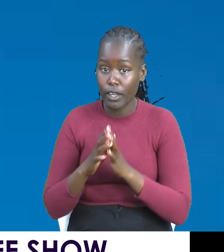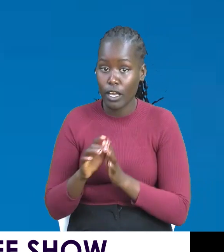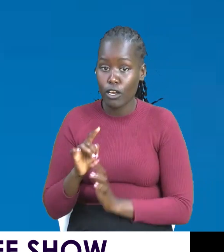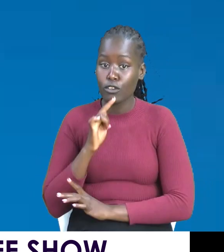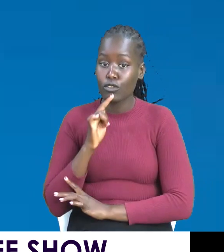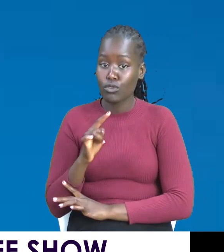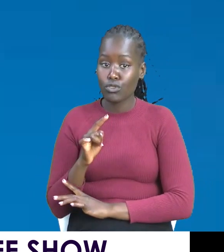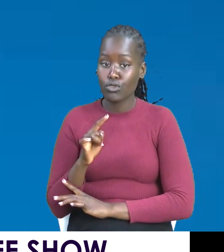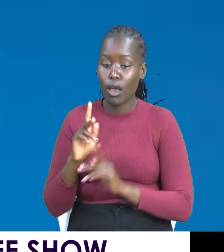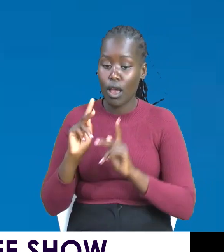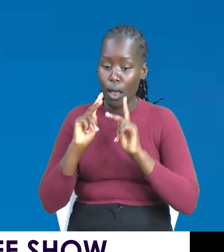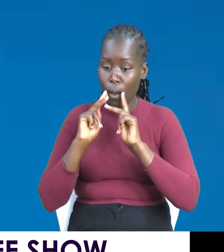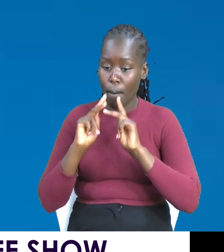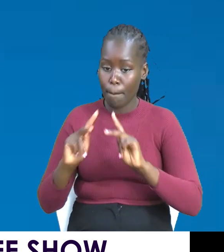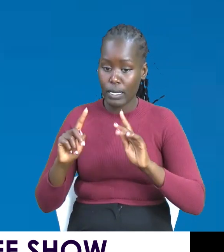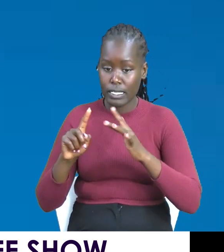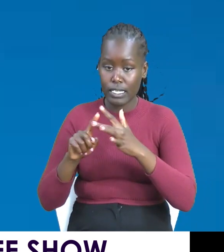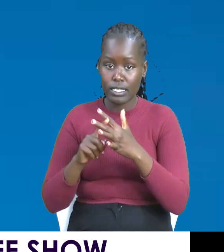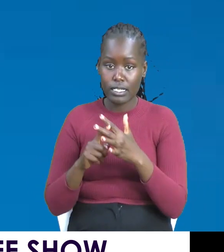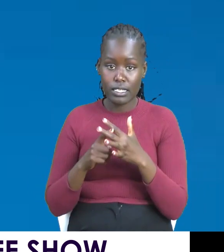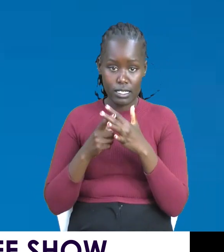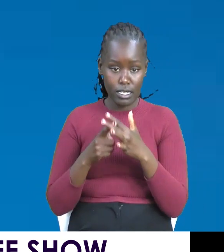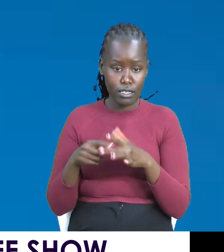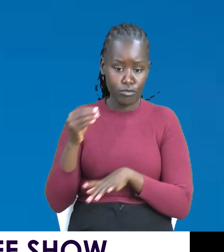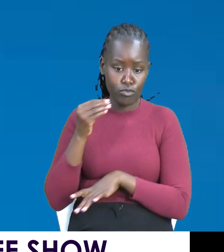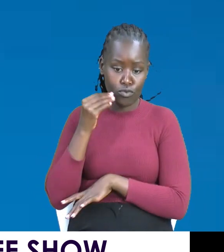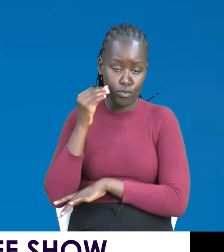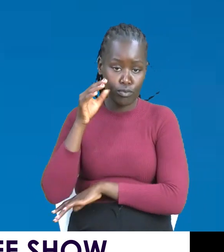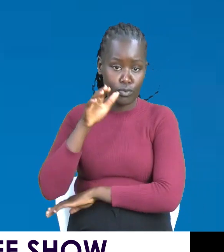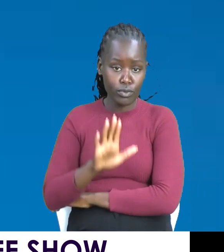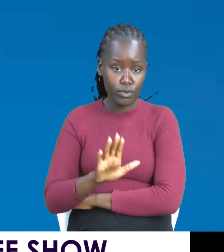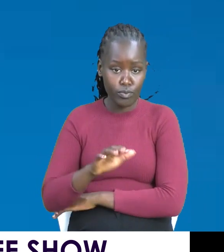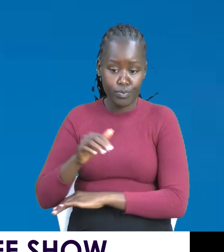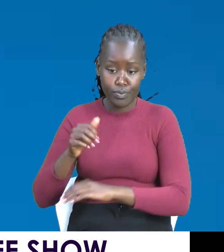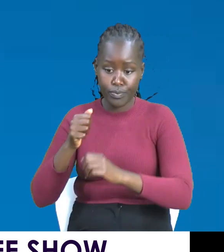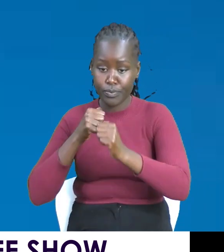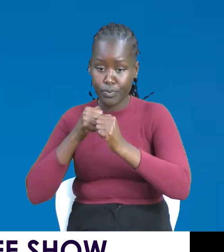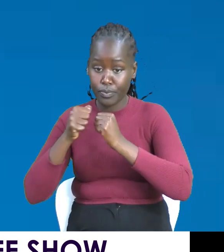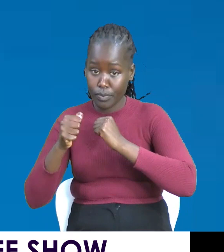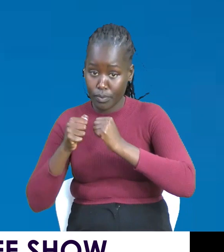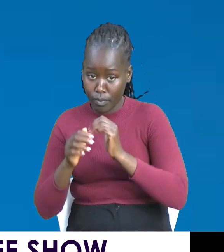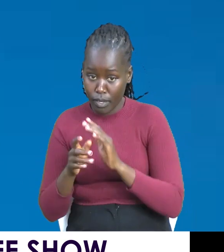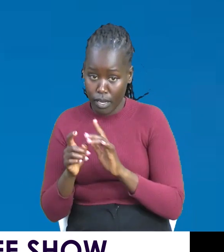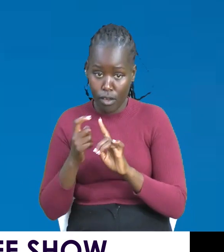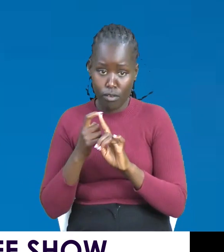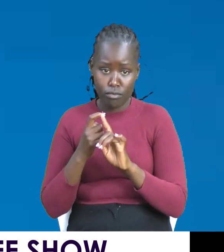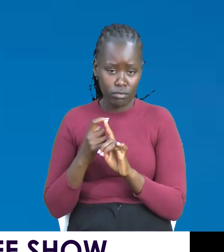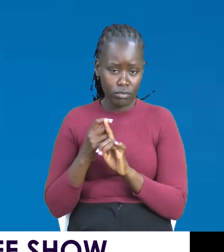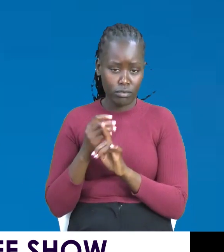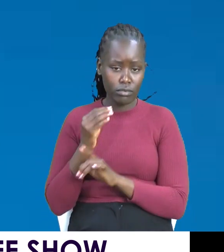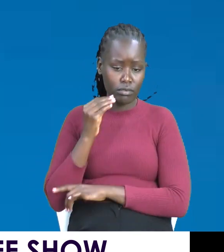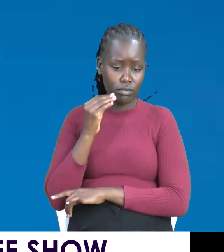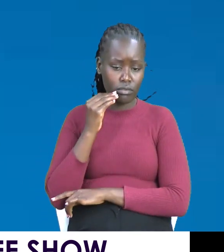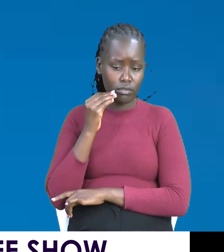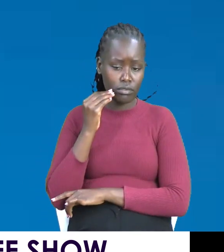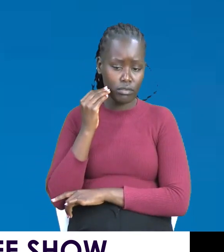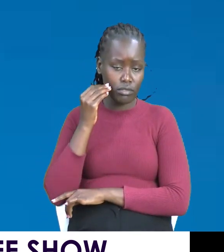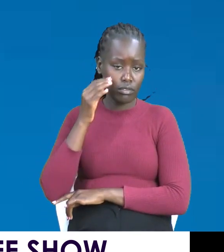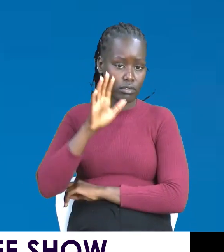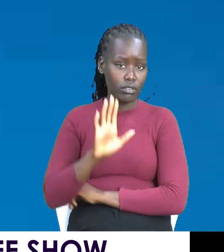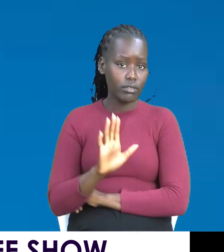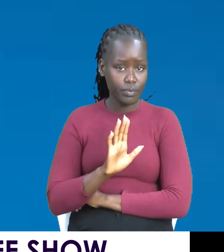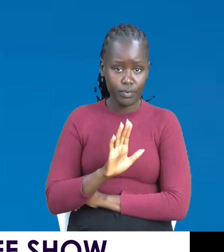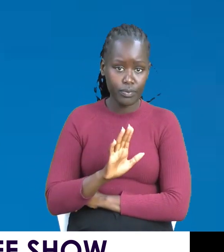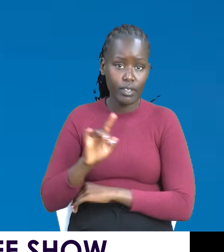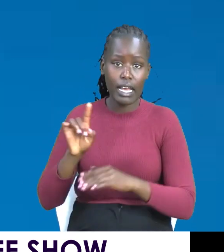peace starts right from your domestic front, because the battlefield is right from your domestic frontier.